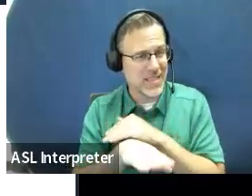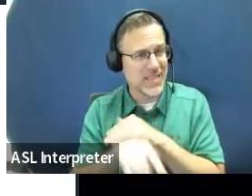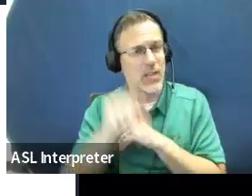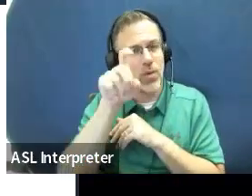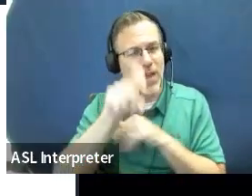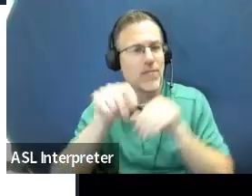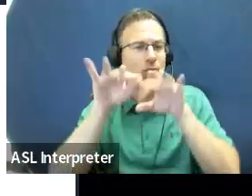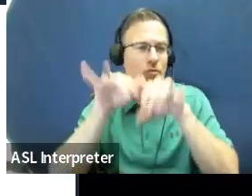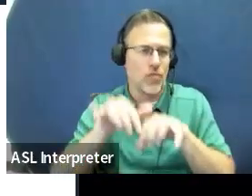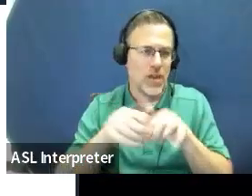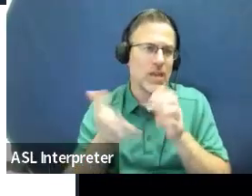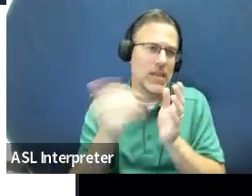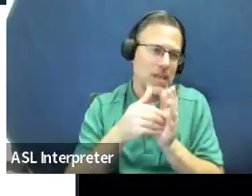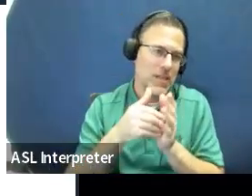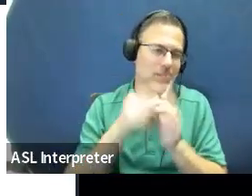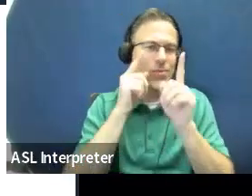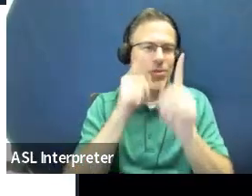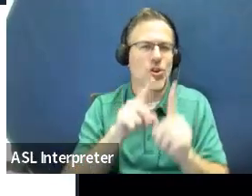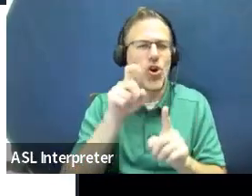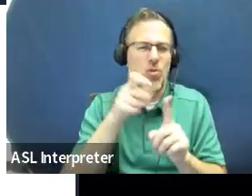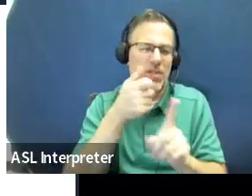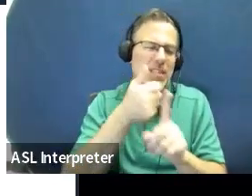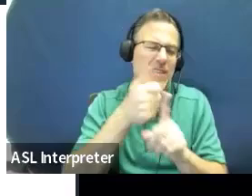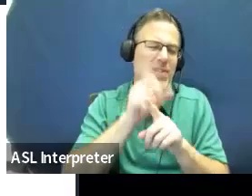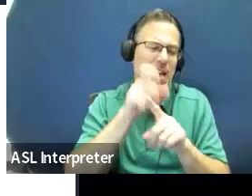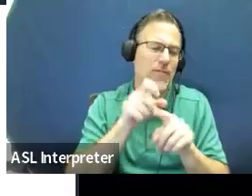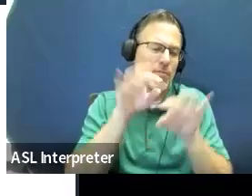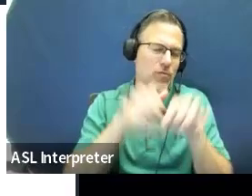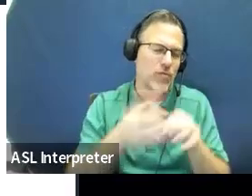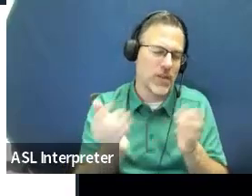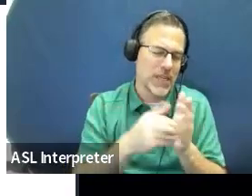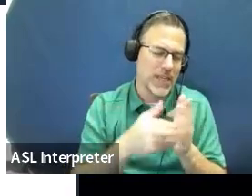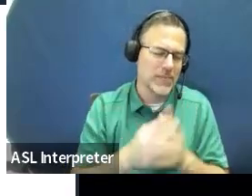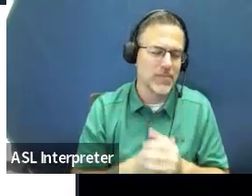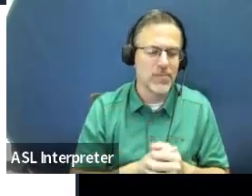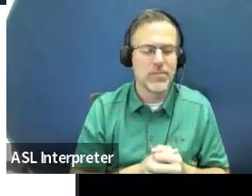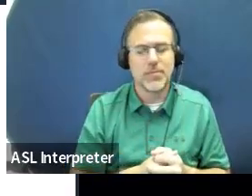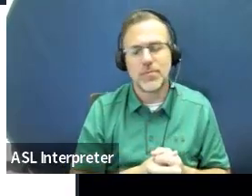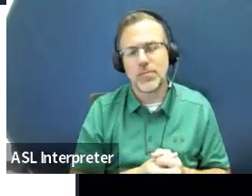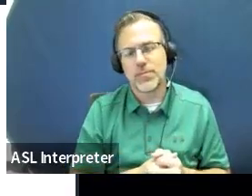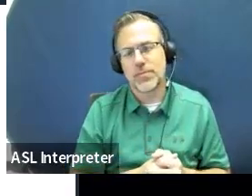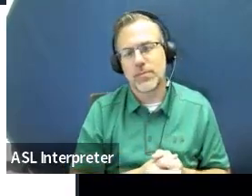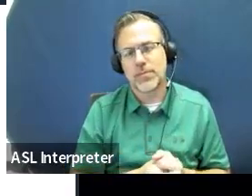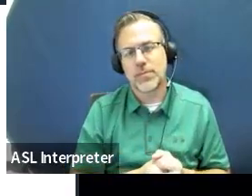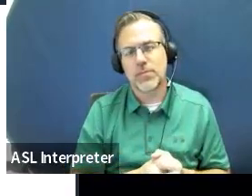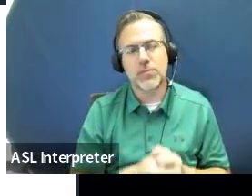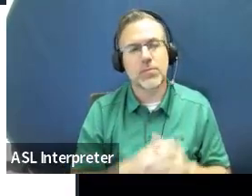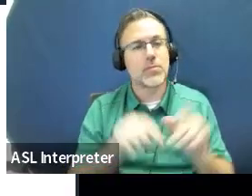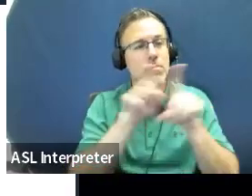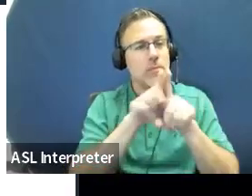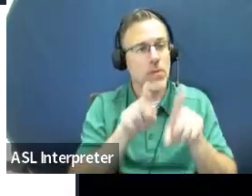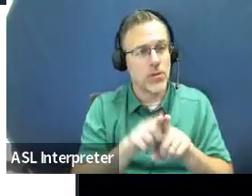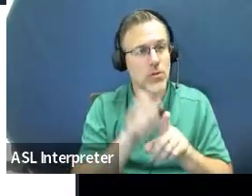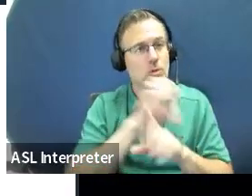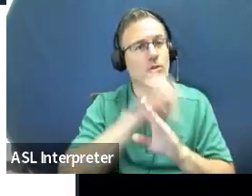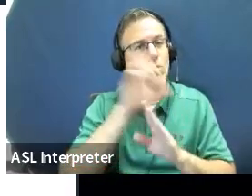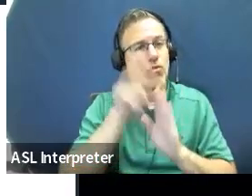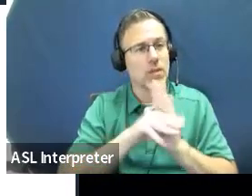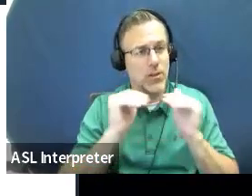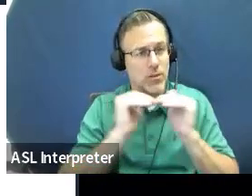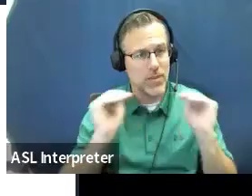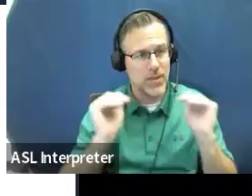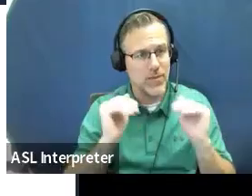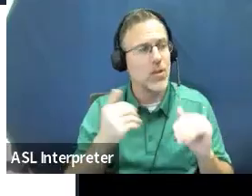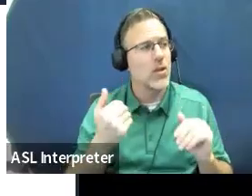rewritten. The goal would have to be rewritten. Also, within those curriculum levels, typically there